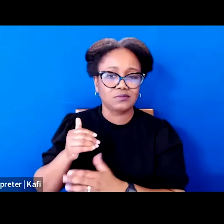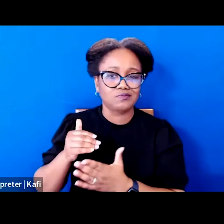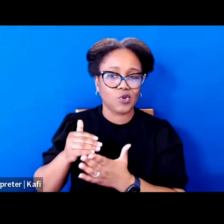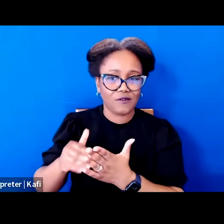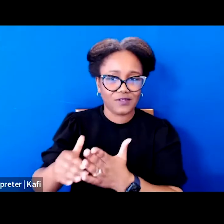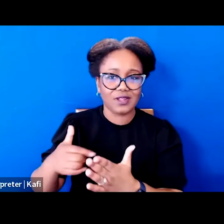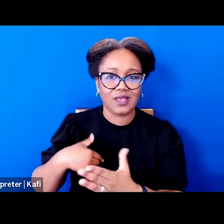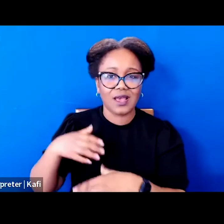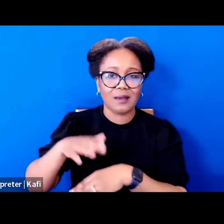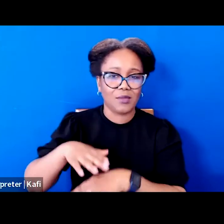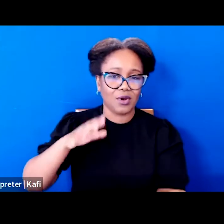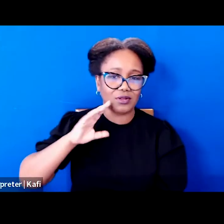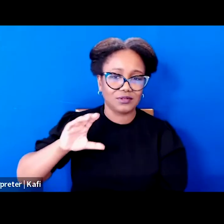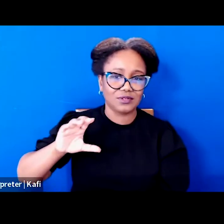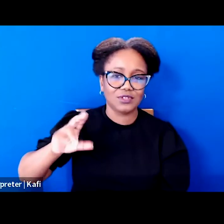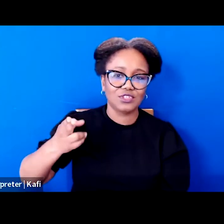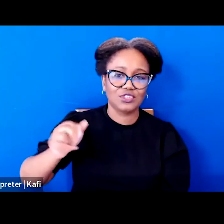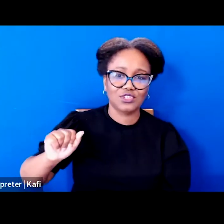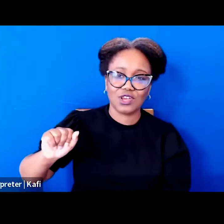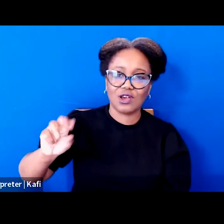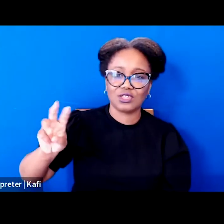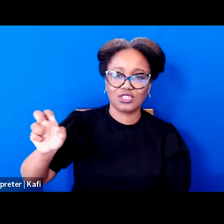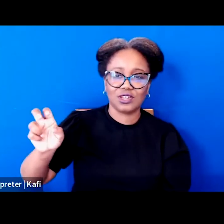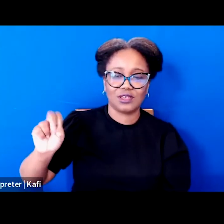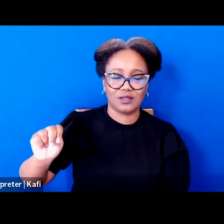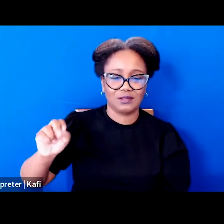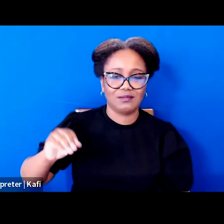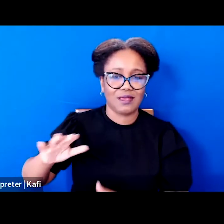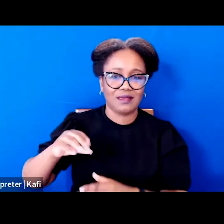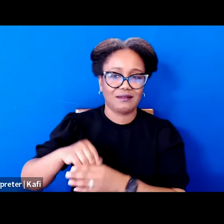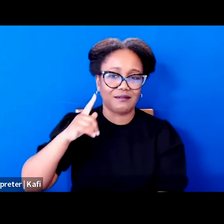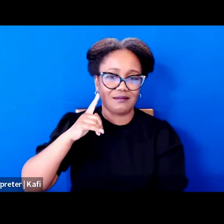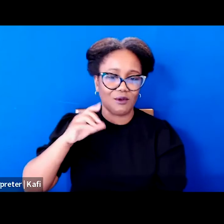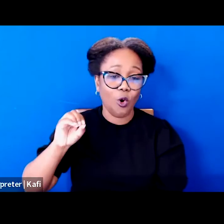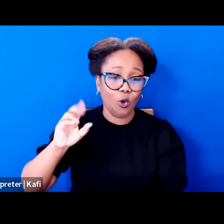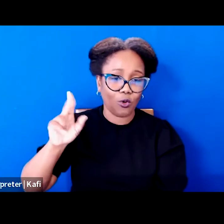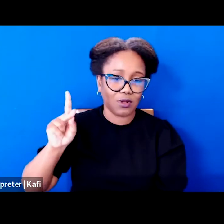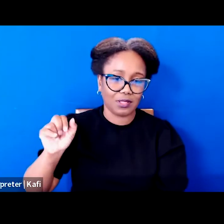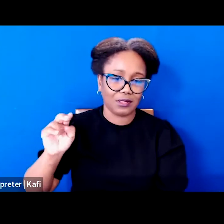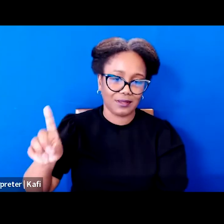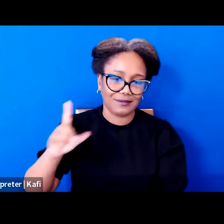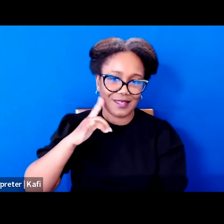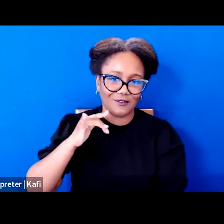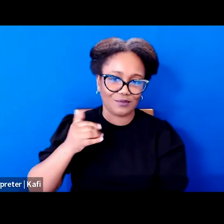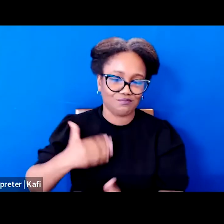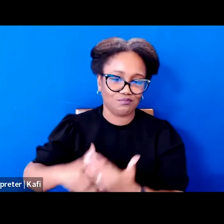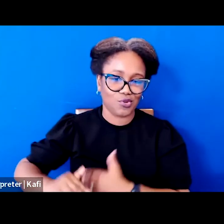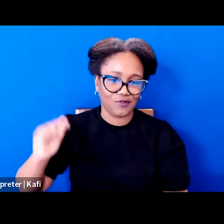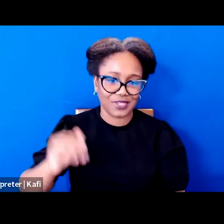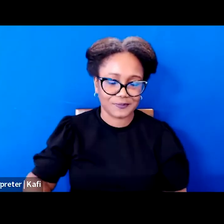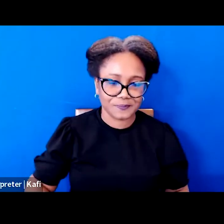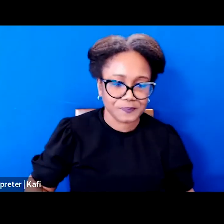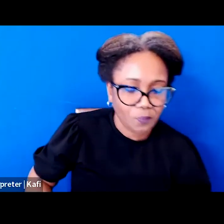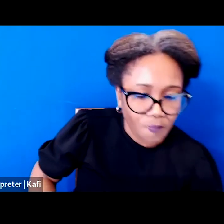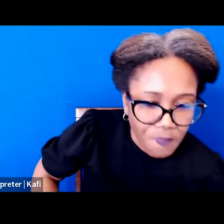primarily raised. A little bit about the organization that I helped to co-found so that it can contextualize